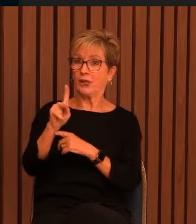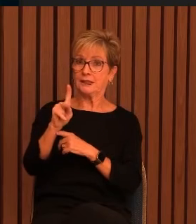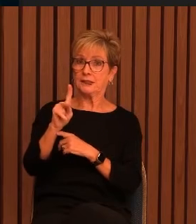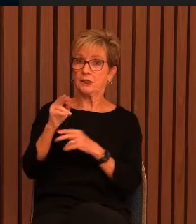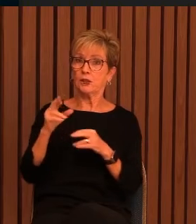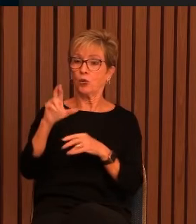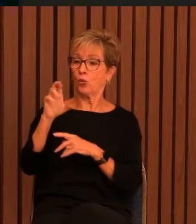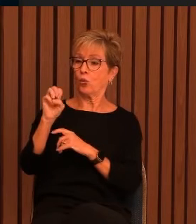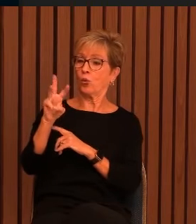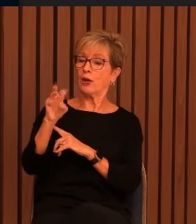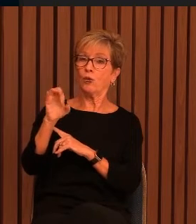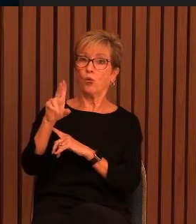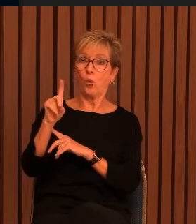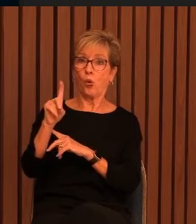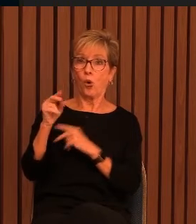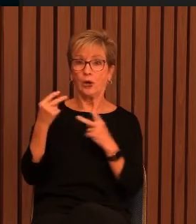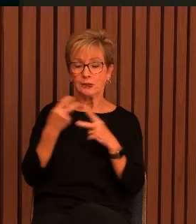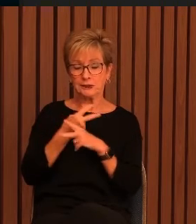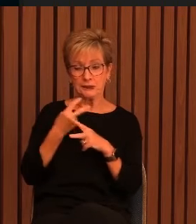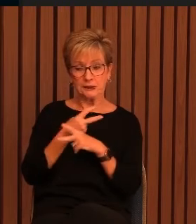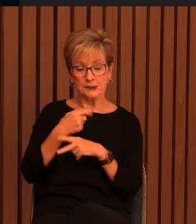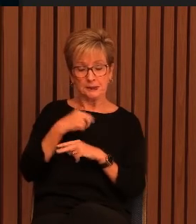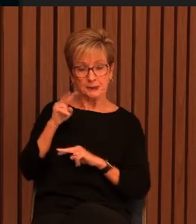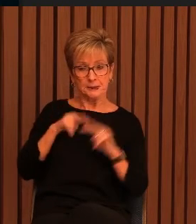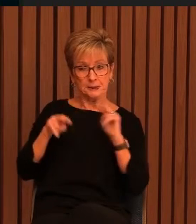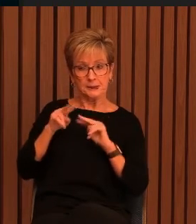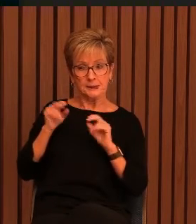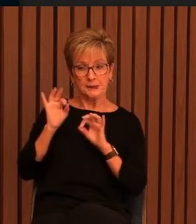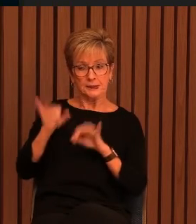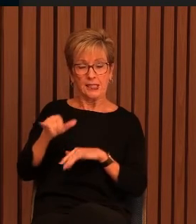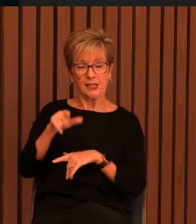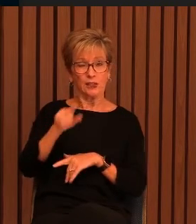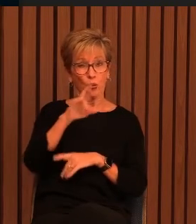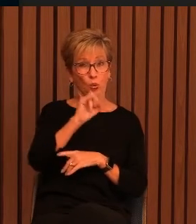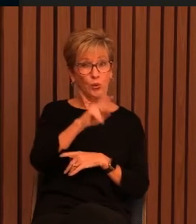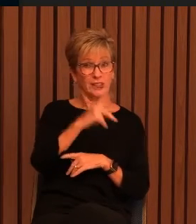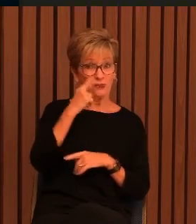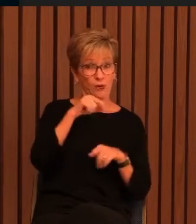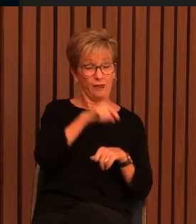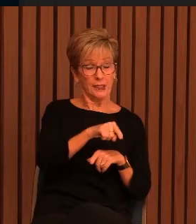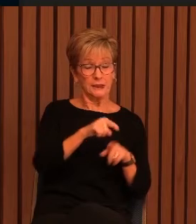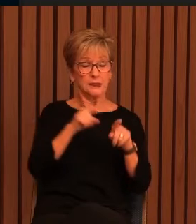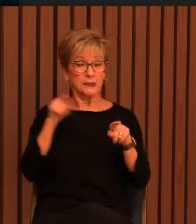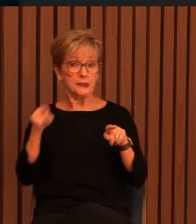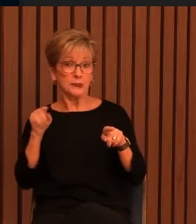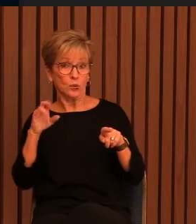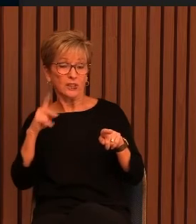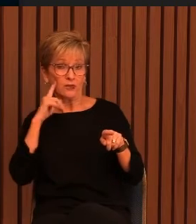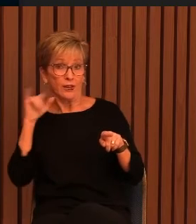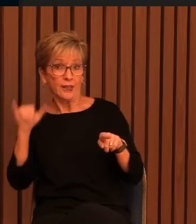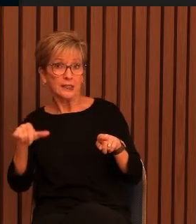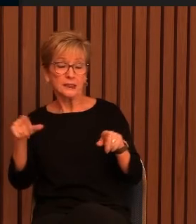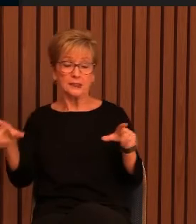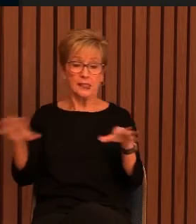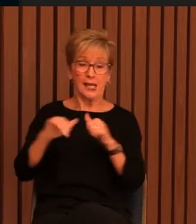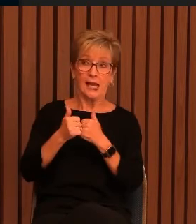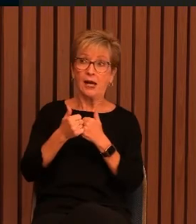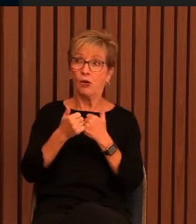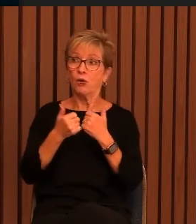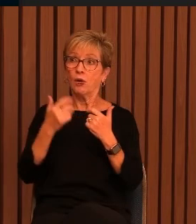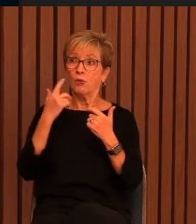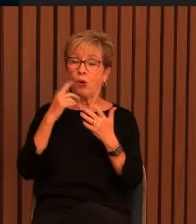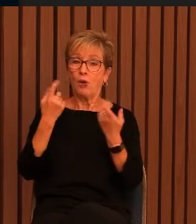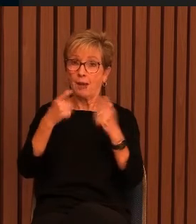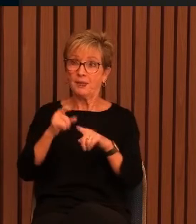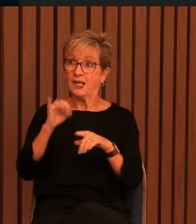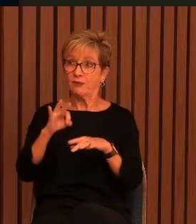risk-reward calculation. That is the risk worth the reward? In this case, I think it is. I think